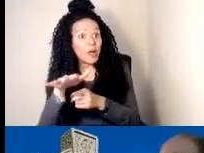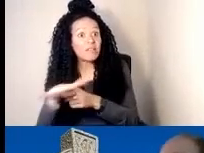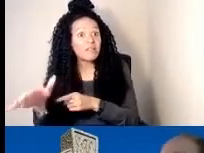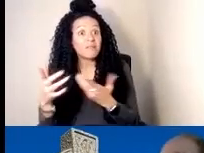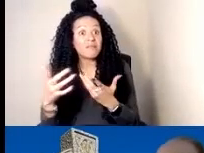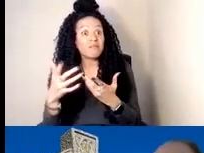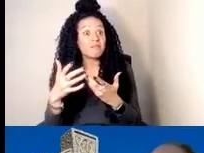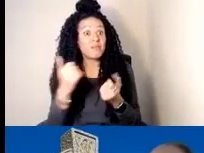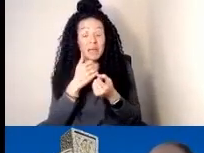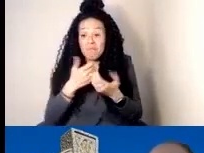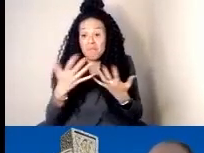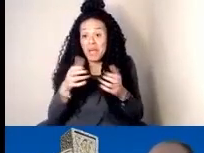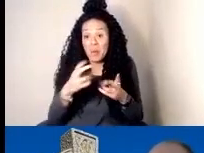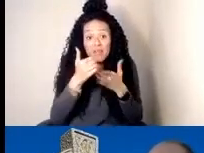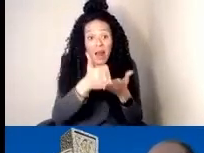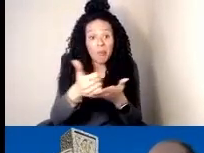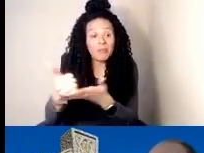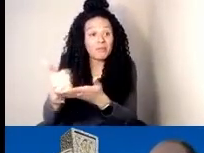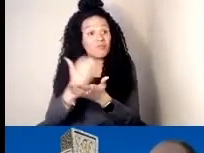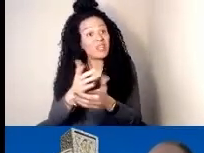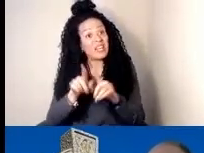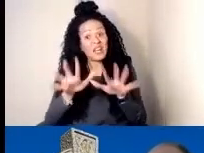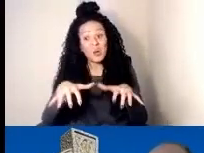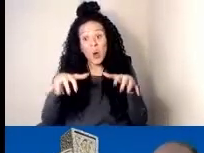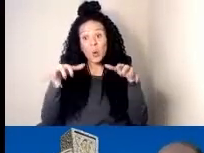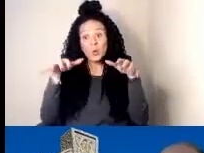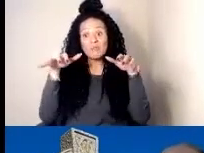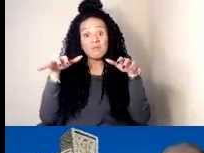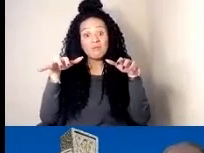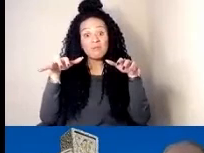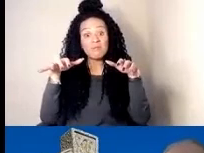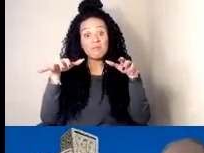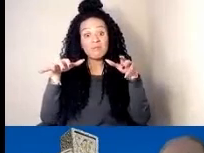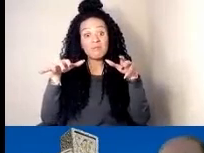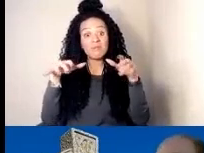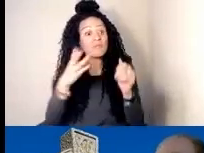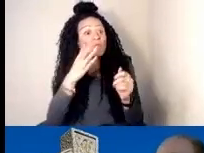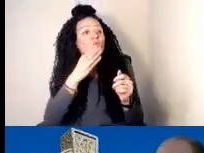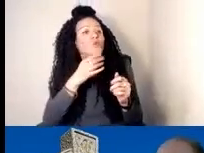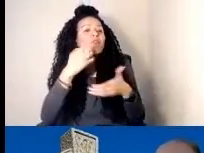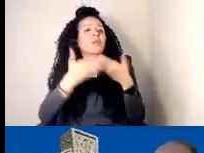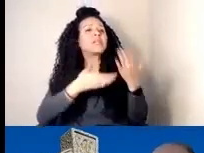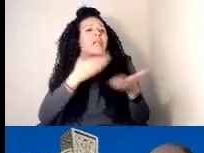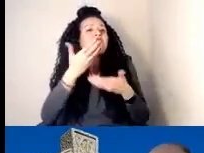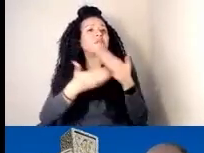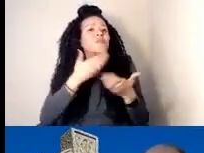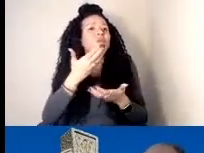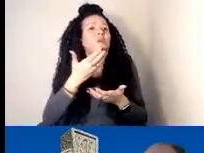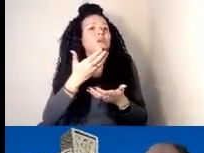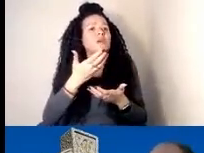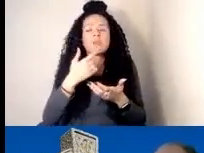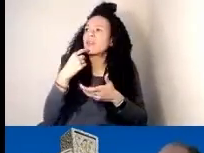who he helped. They are ghosts, really, useful for the telling of stories about him, to tell about